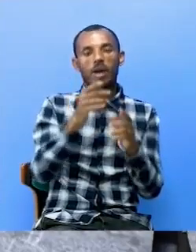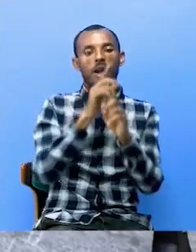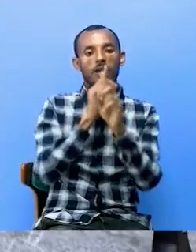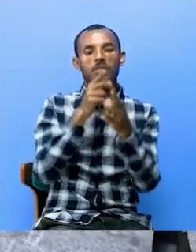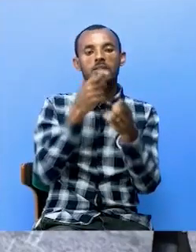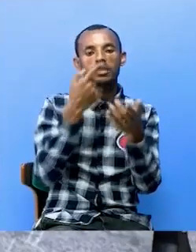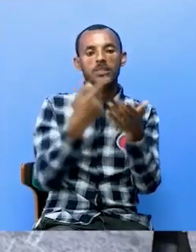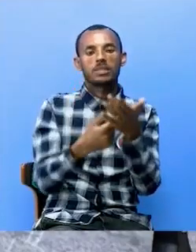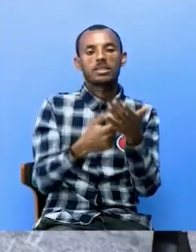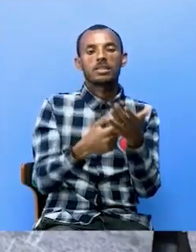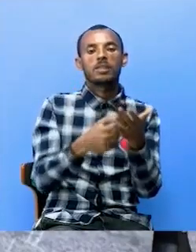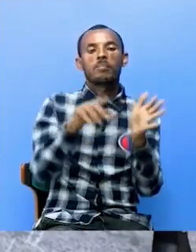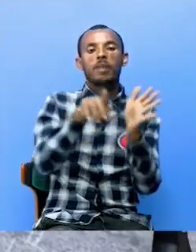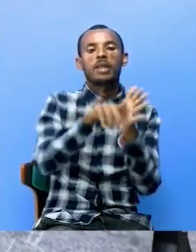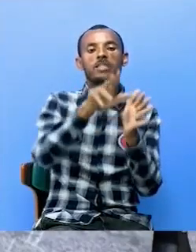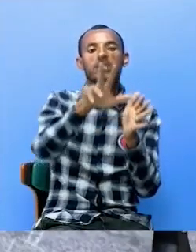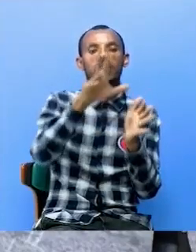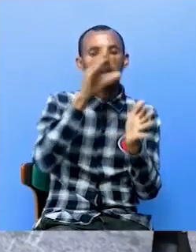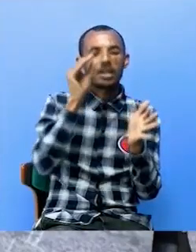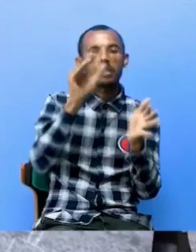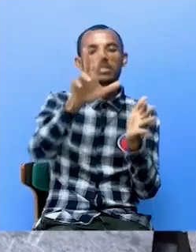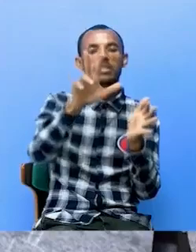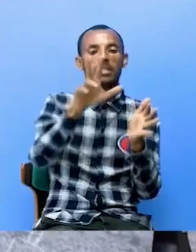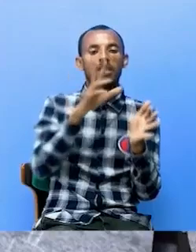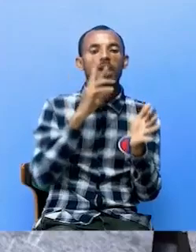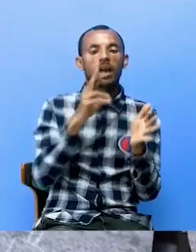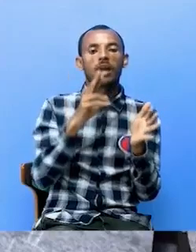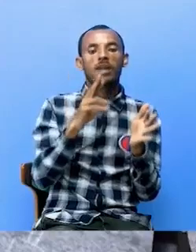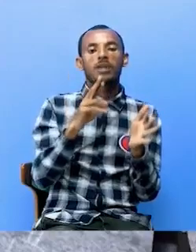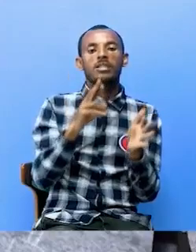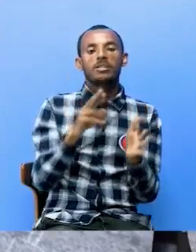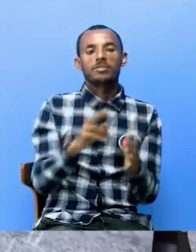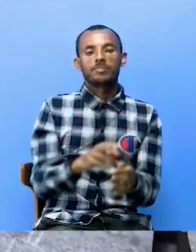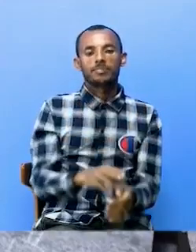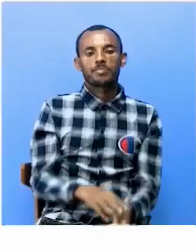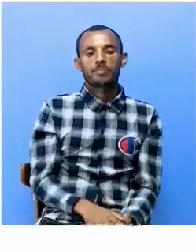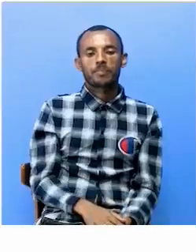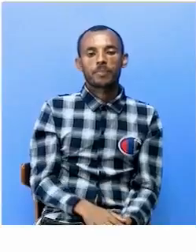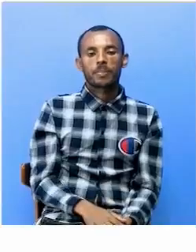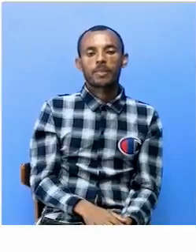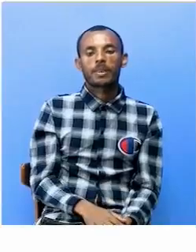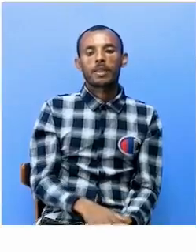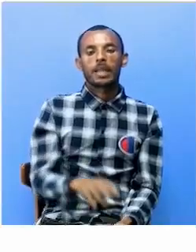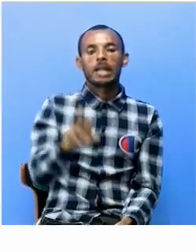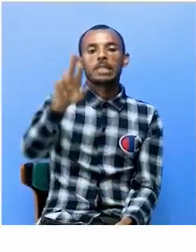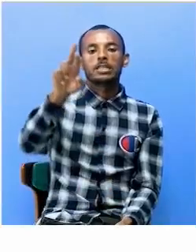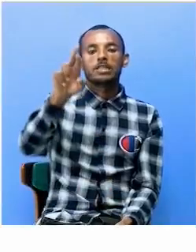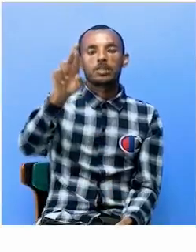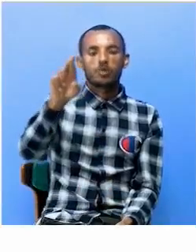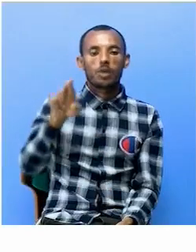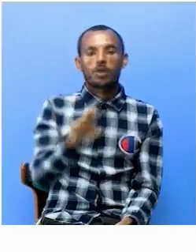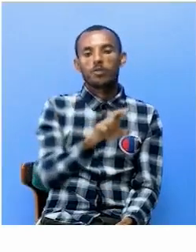answer minus 3 and 3 are the square root of minus 3 and